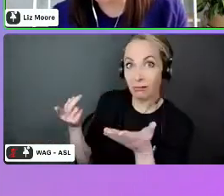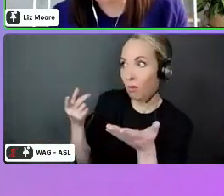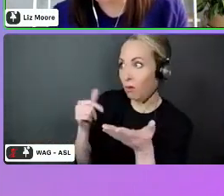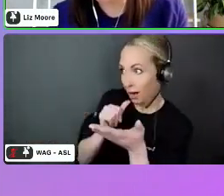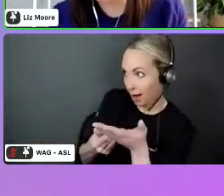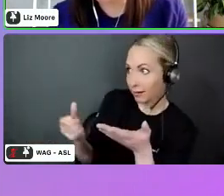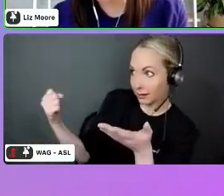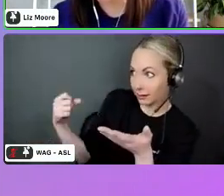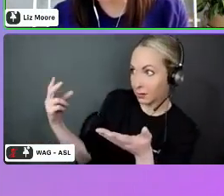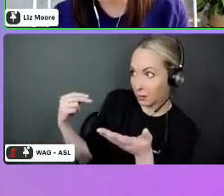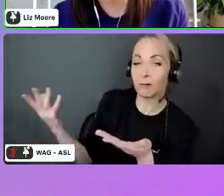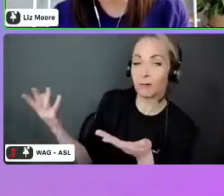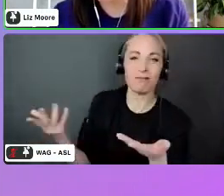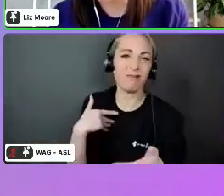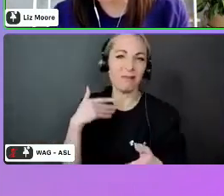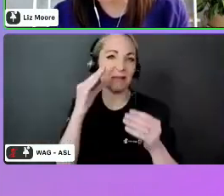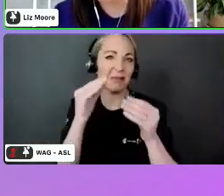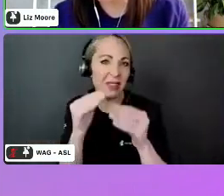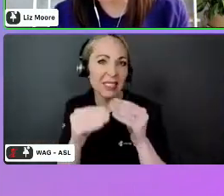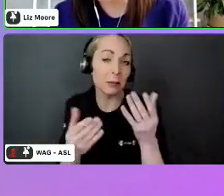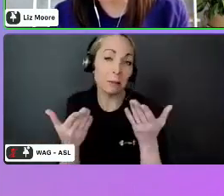Let's see.